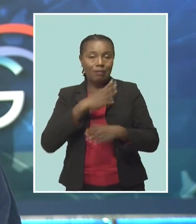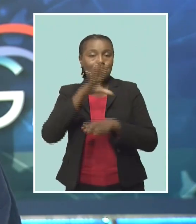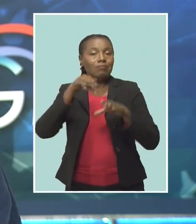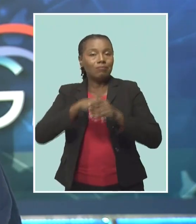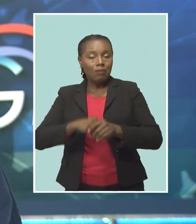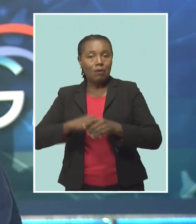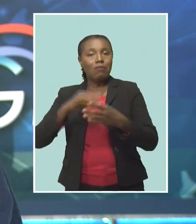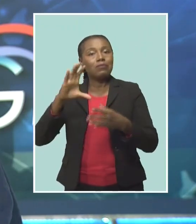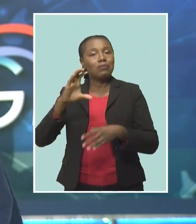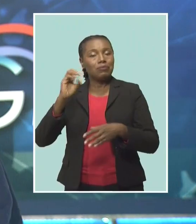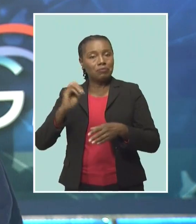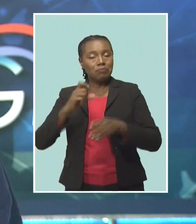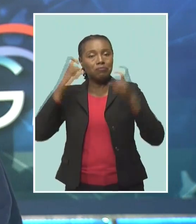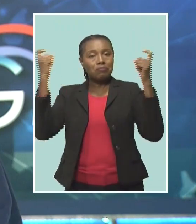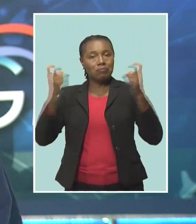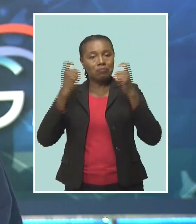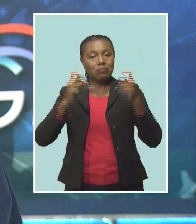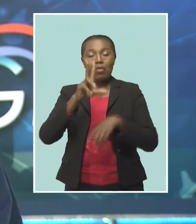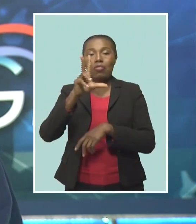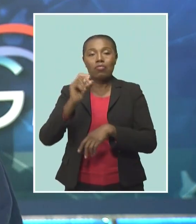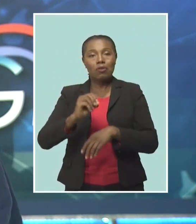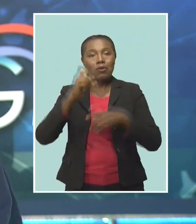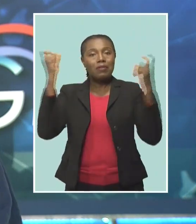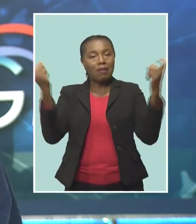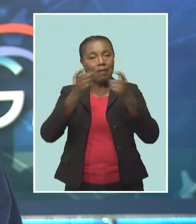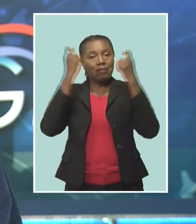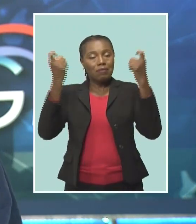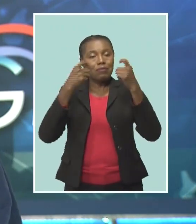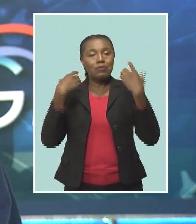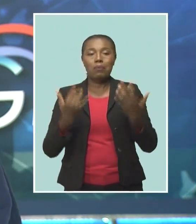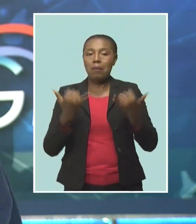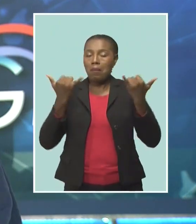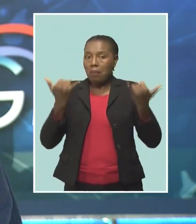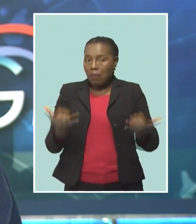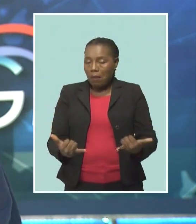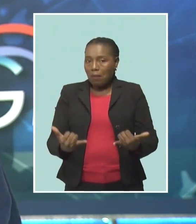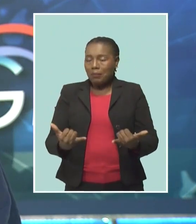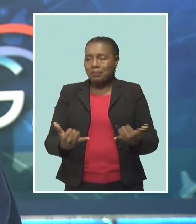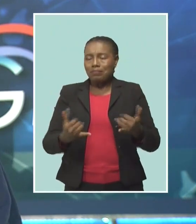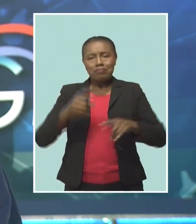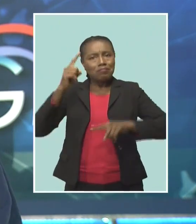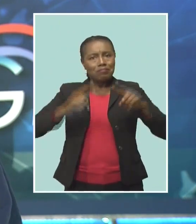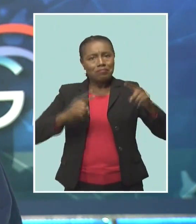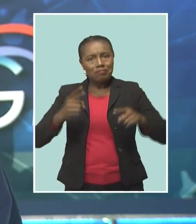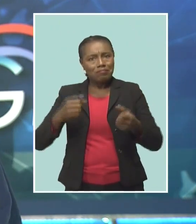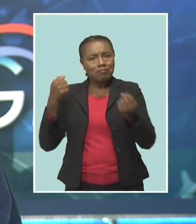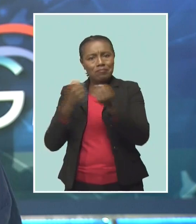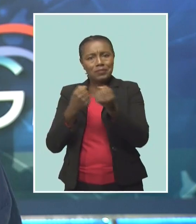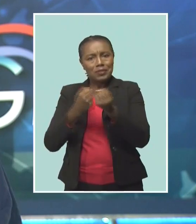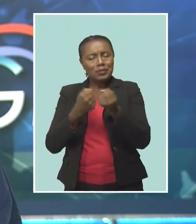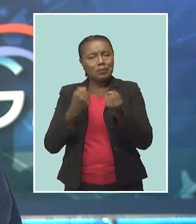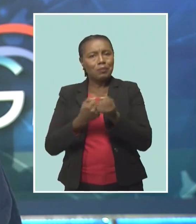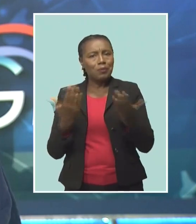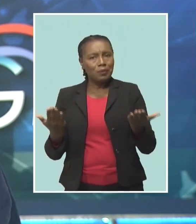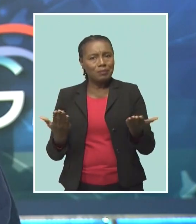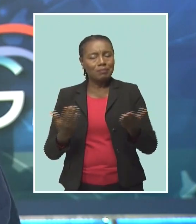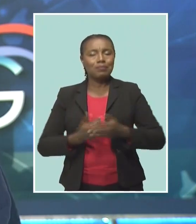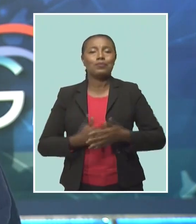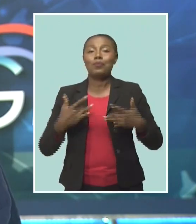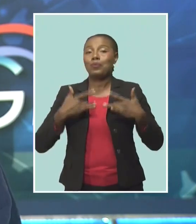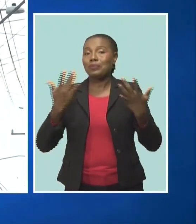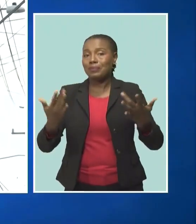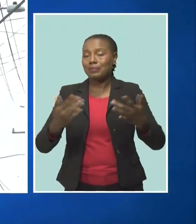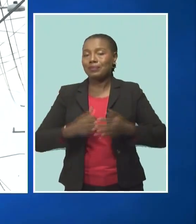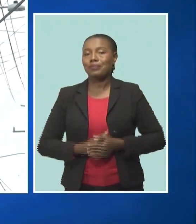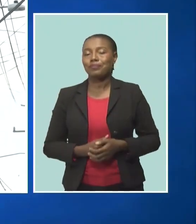its 30th anniversary, it's making a different kind of contribution to the field. Trevor Thorpe tells us more. Mr.